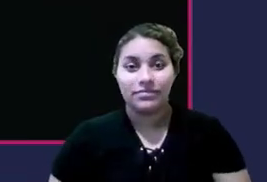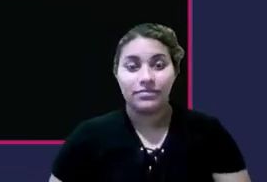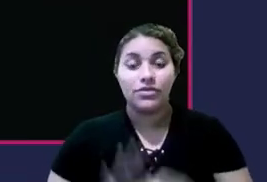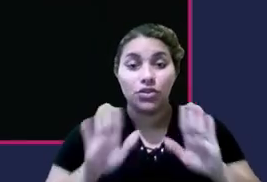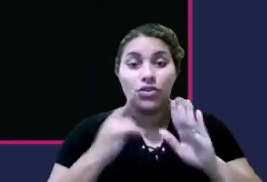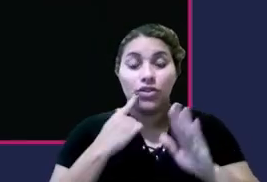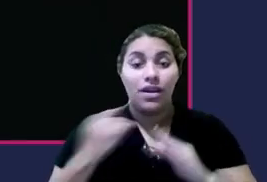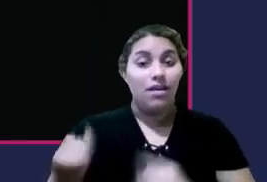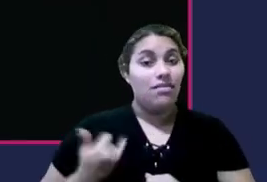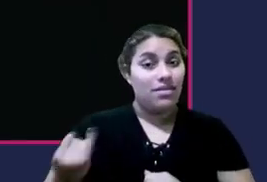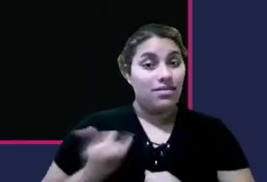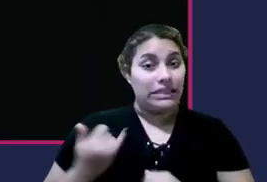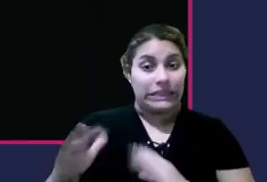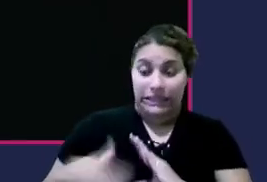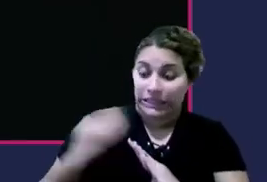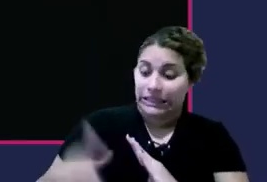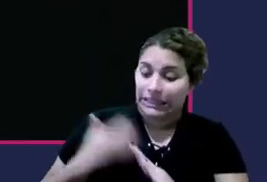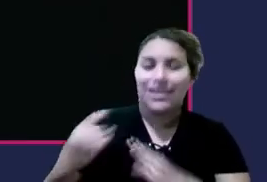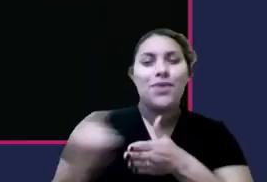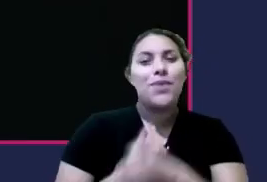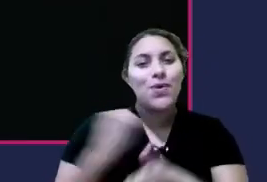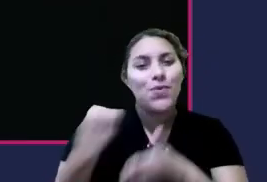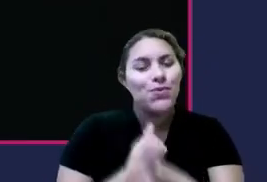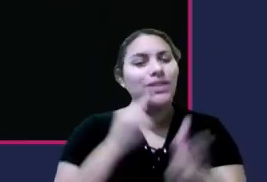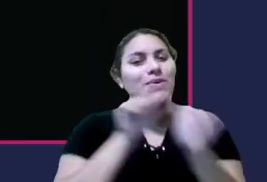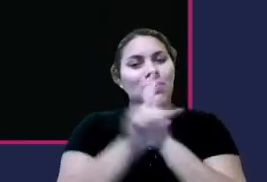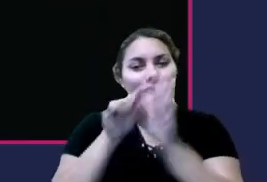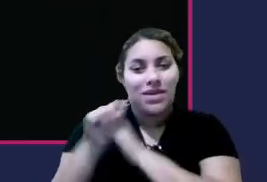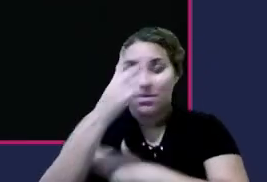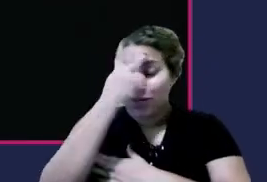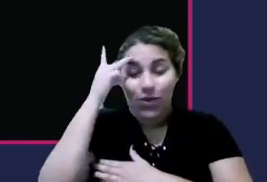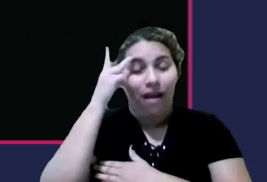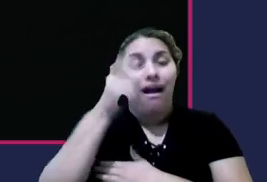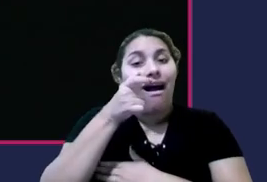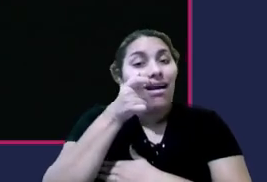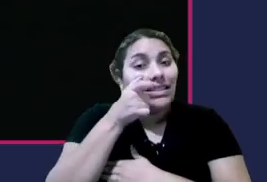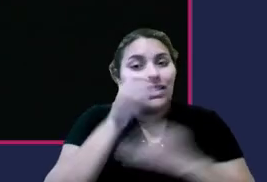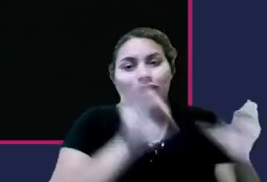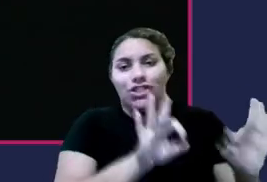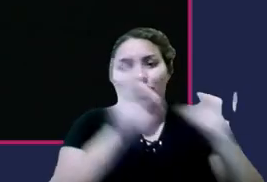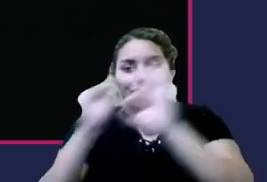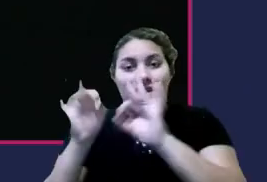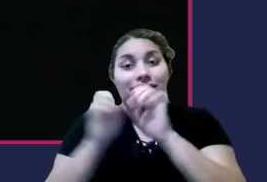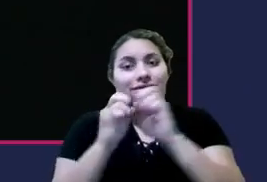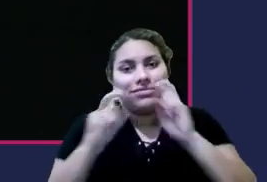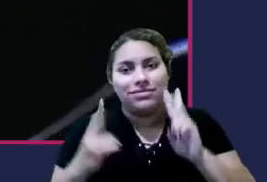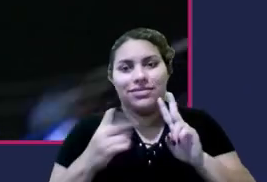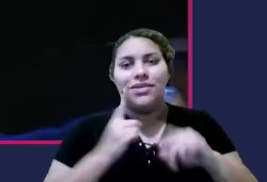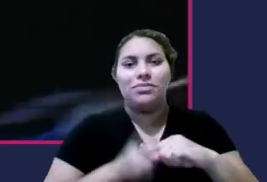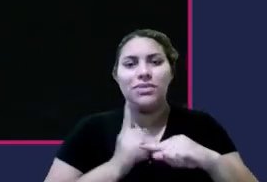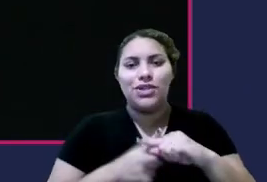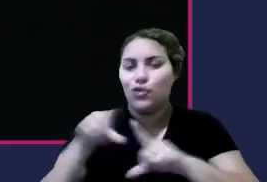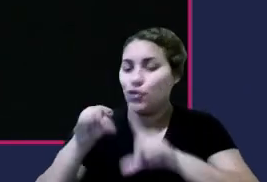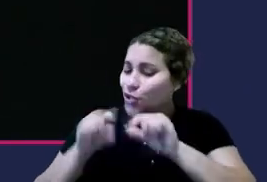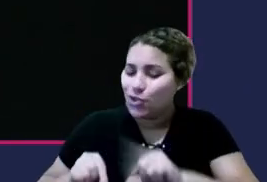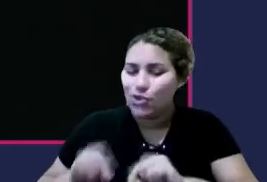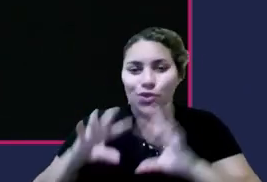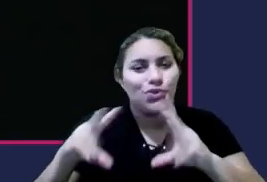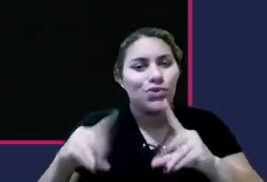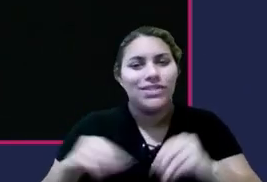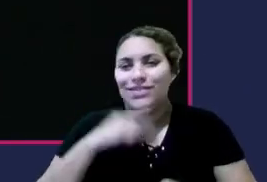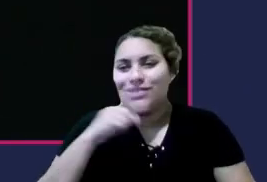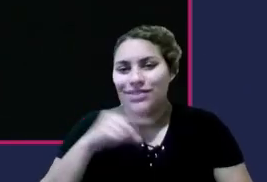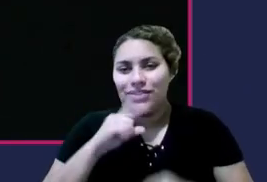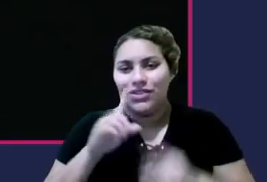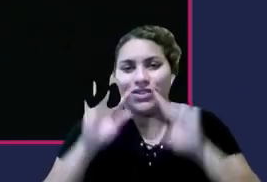Congratulations, Representative. Thank you so much. I'm getting a lot of questions here from the people who are watching online. I'll try and pick